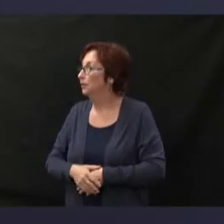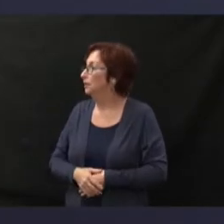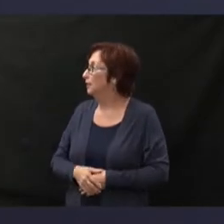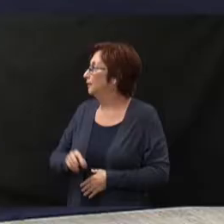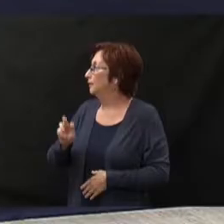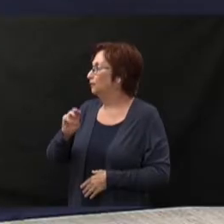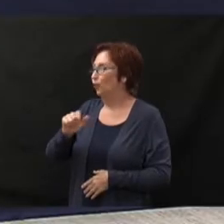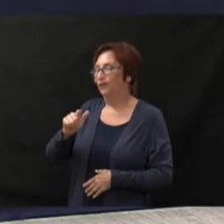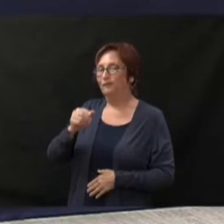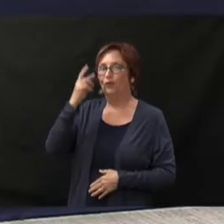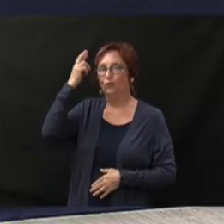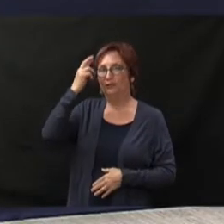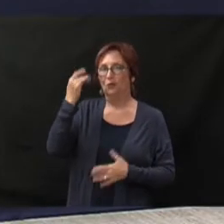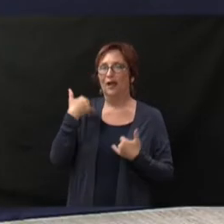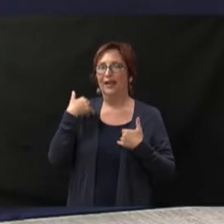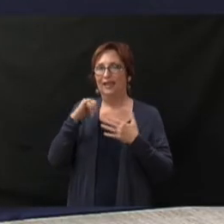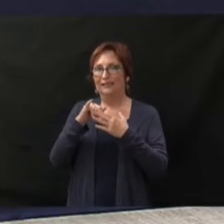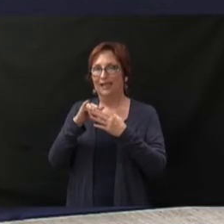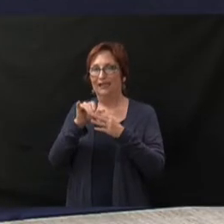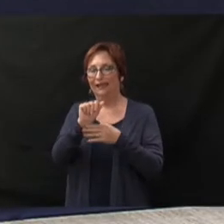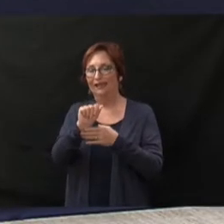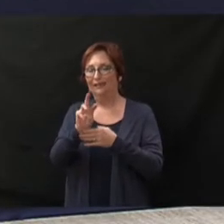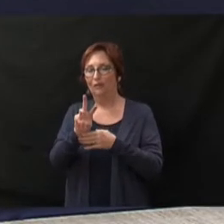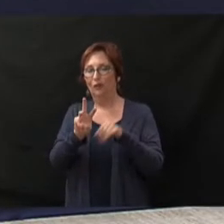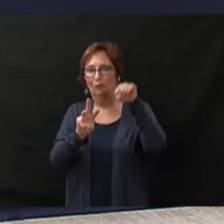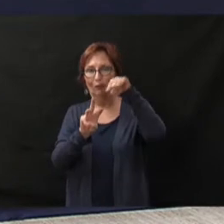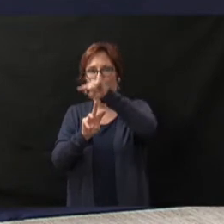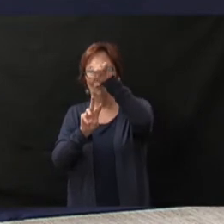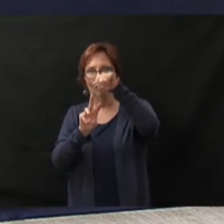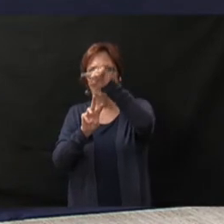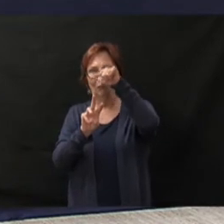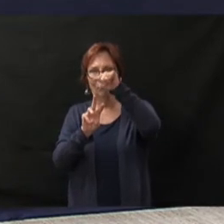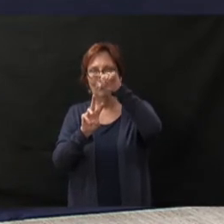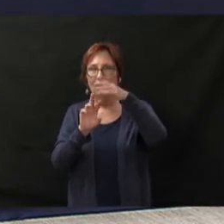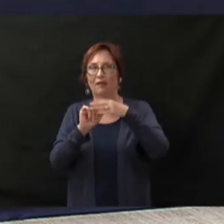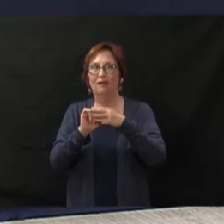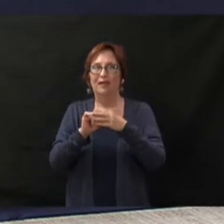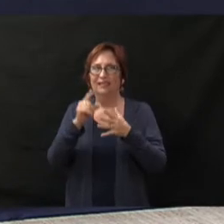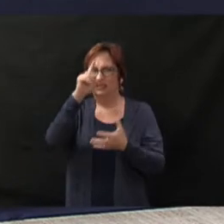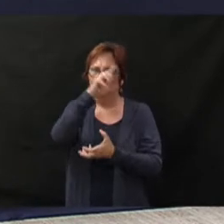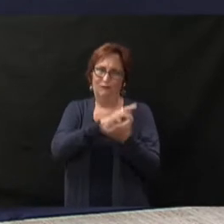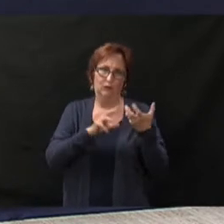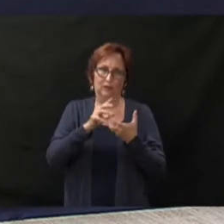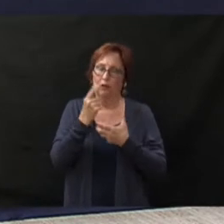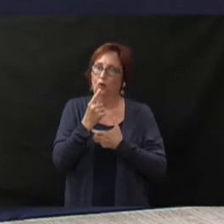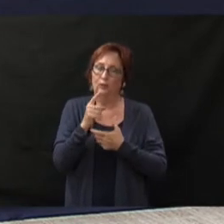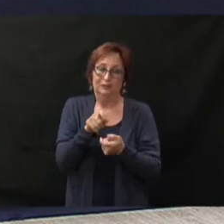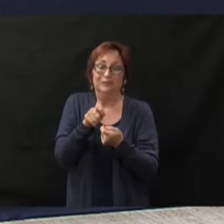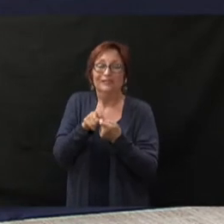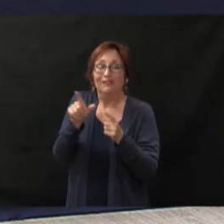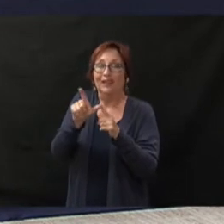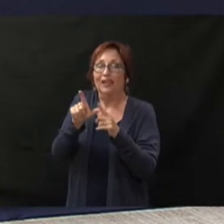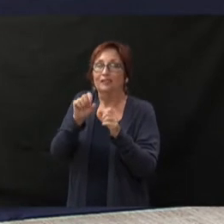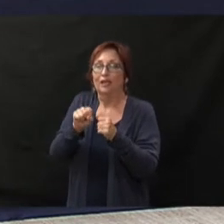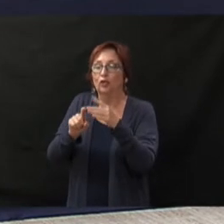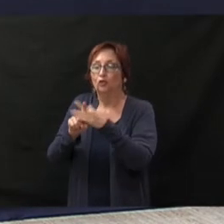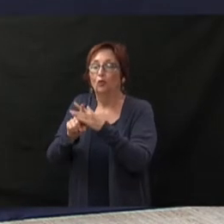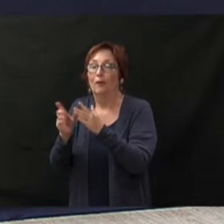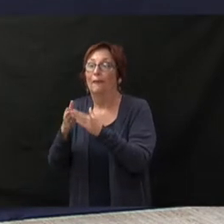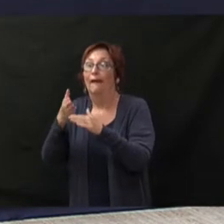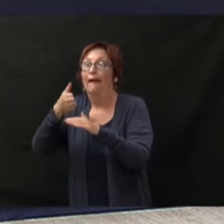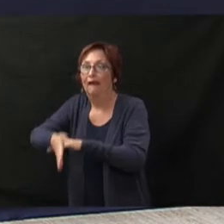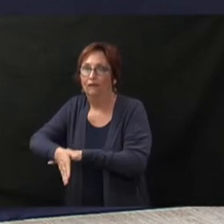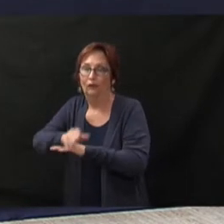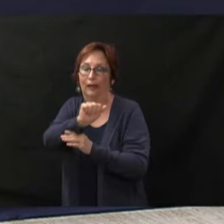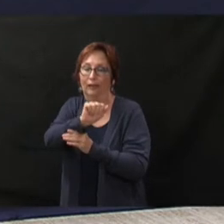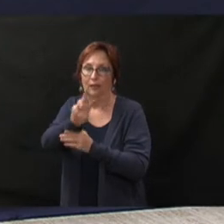it has that is that muddies the waters. There's only certain letters that can go after it, and it's very uncommon. I mean,